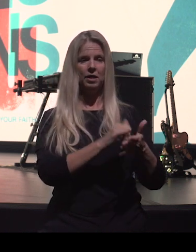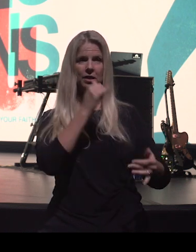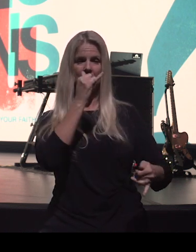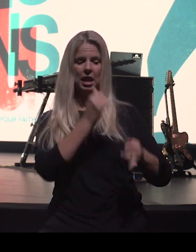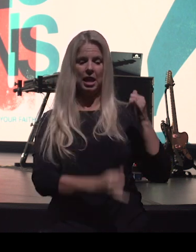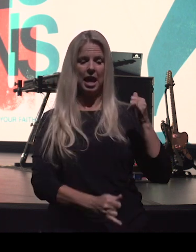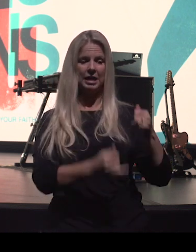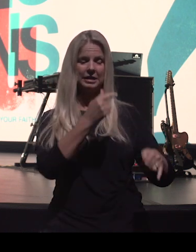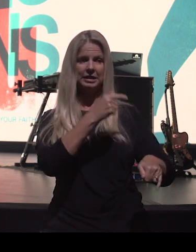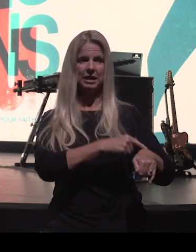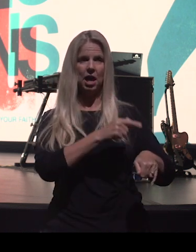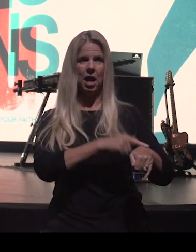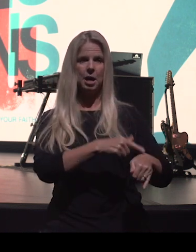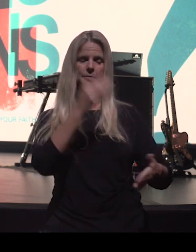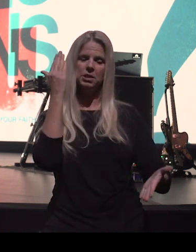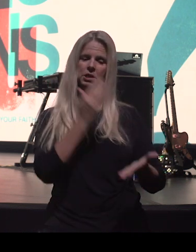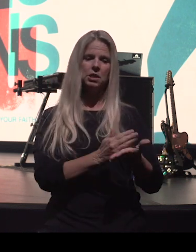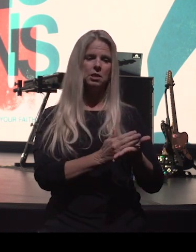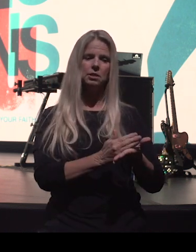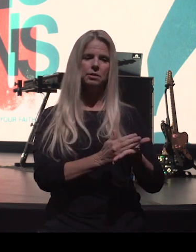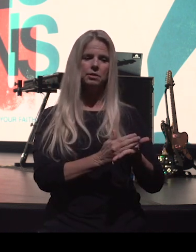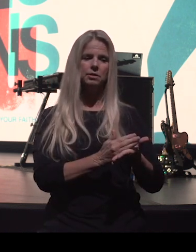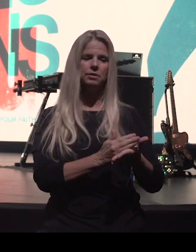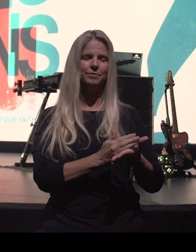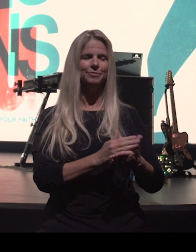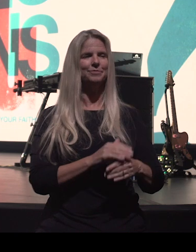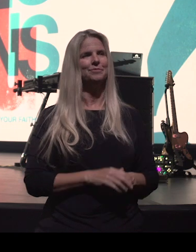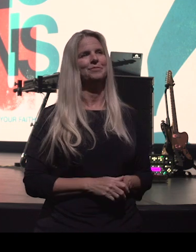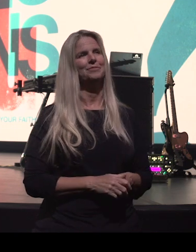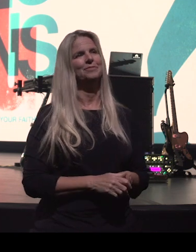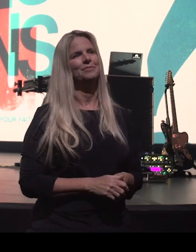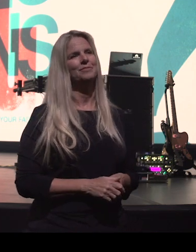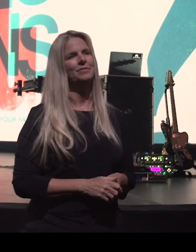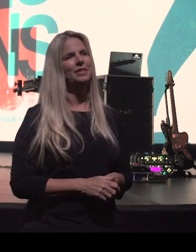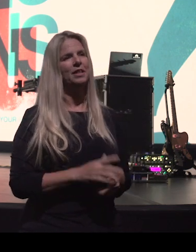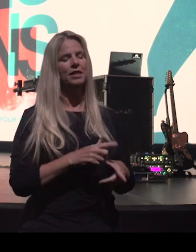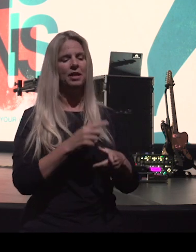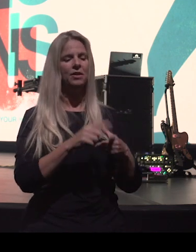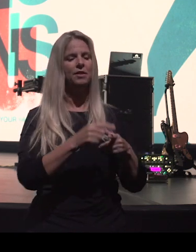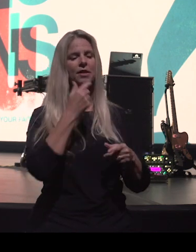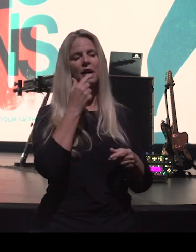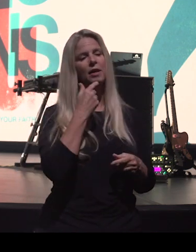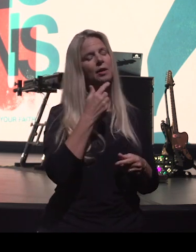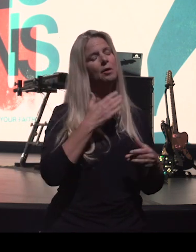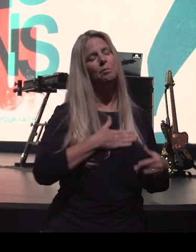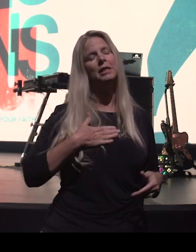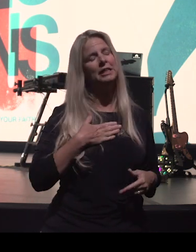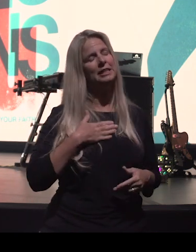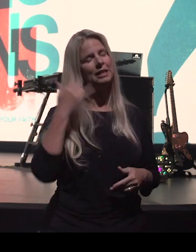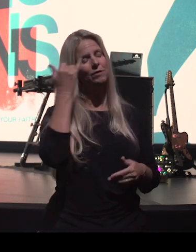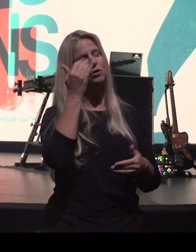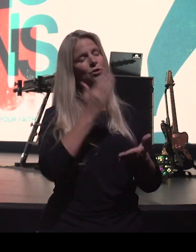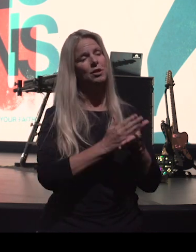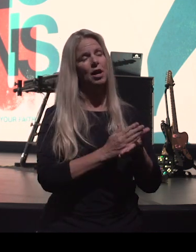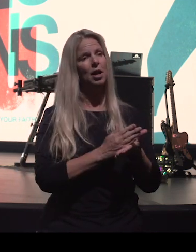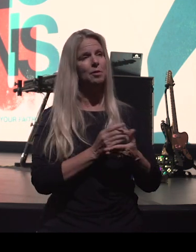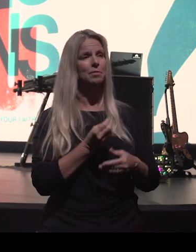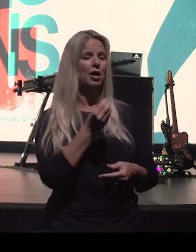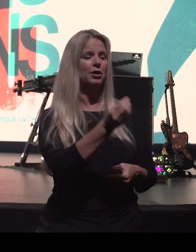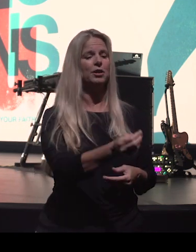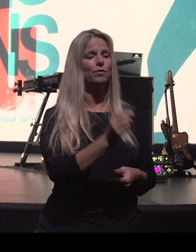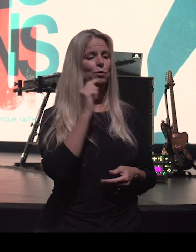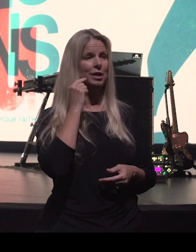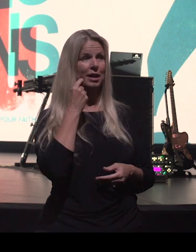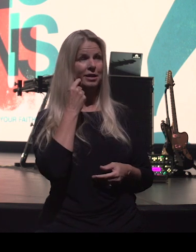straw. Stop it, right? Then it's like, let me go to bargaining. Timmy, if I give you a piece of candy, will you please stop? You know? You ever seen a parent do